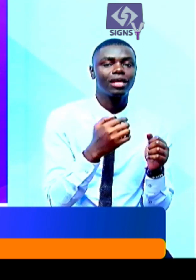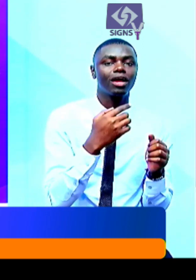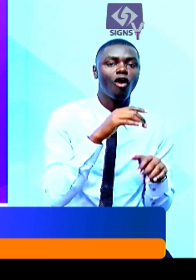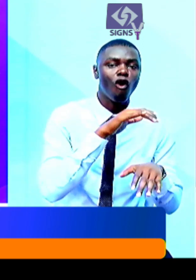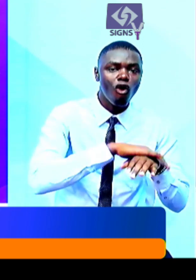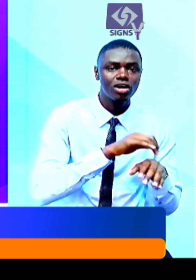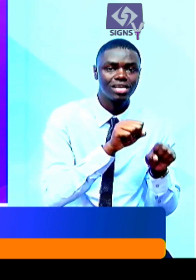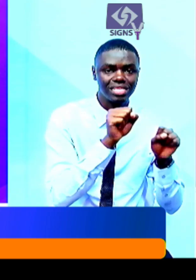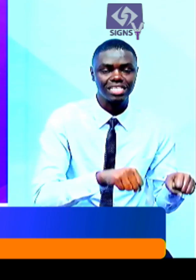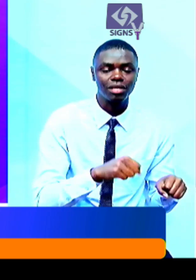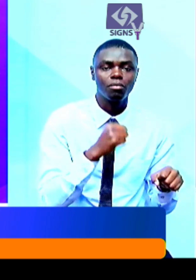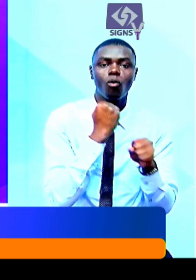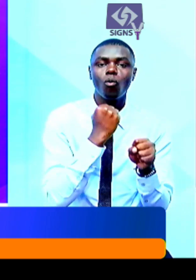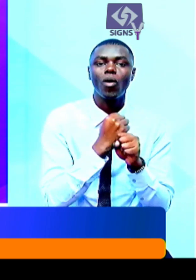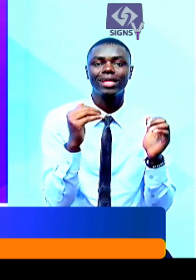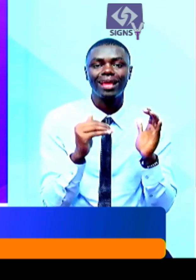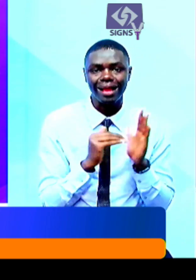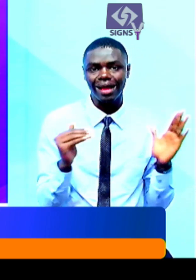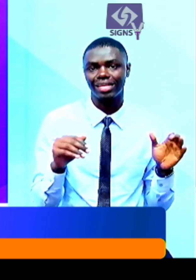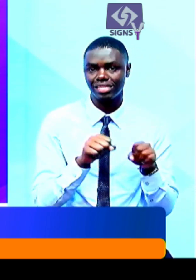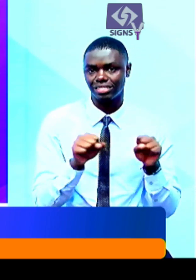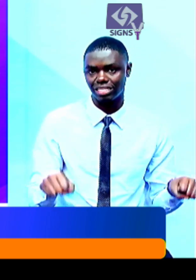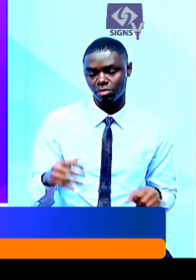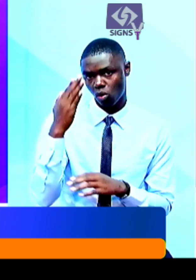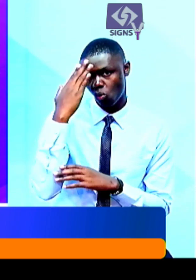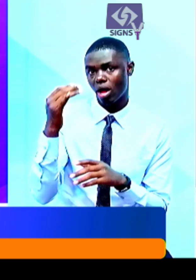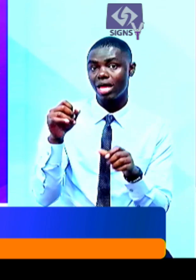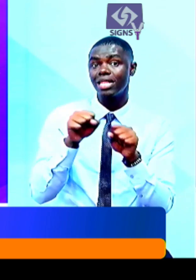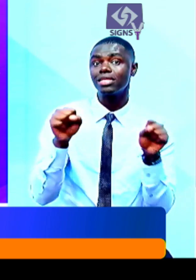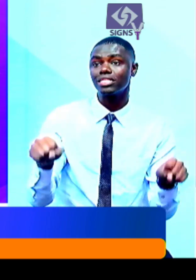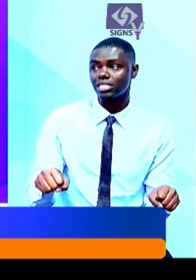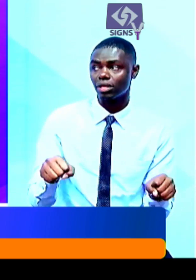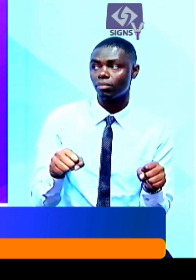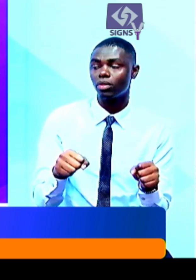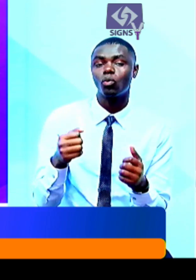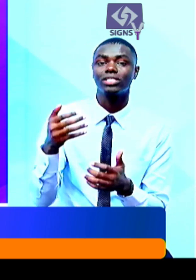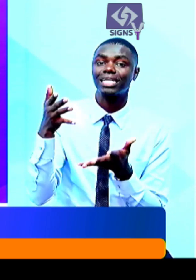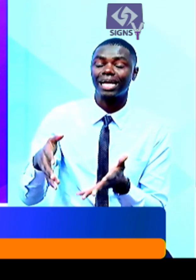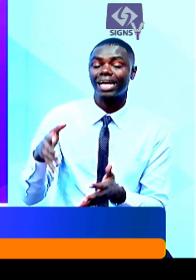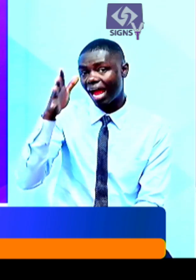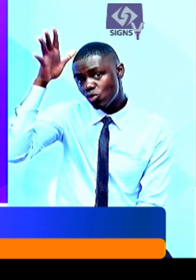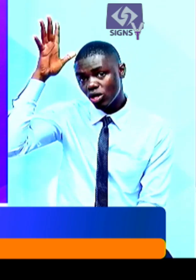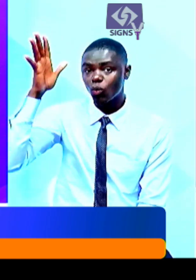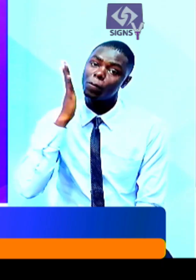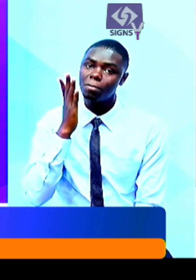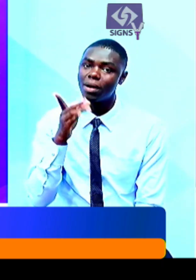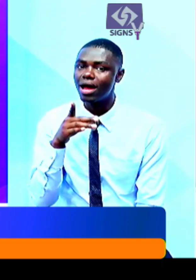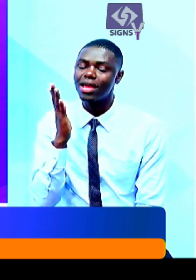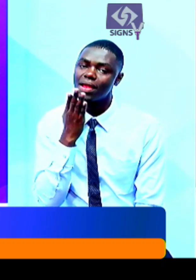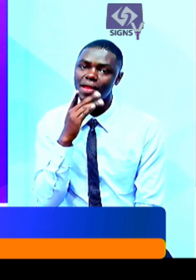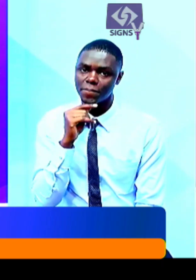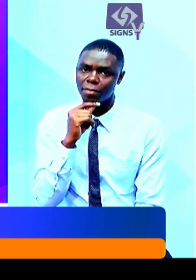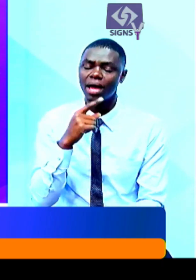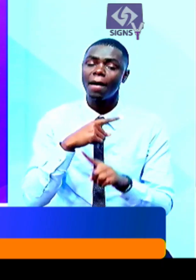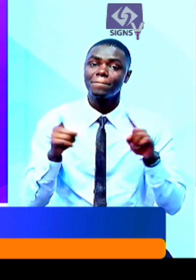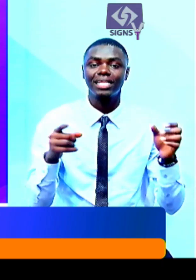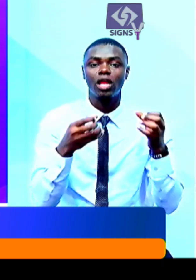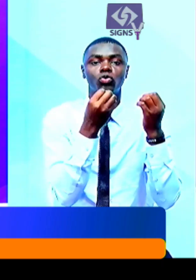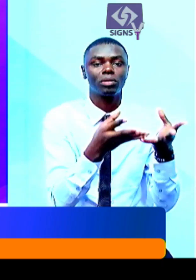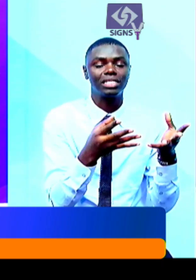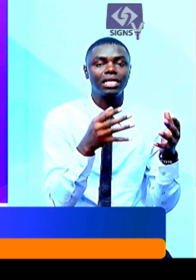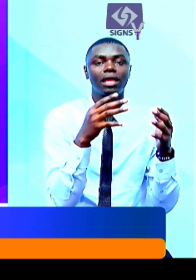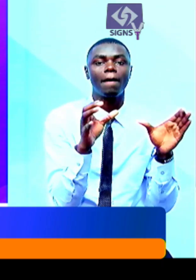So this was working against the system, because the system was kanuni baba na mama. They changed it to multi-party system. Now